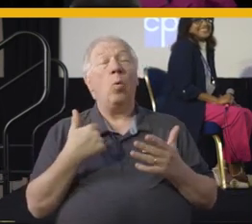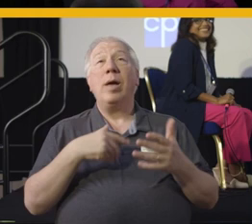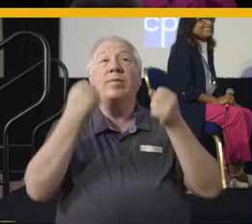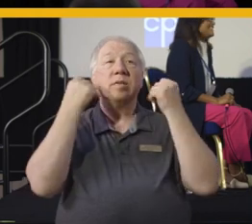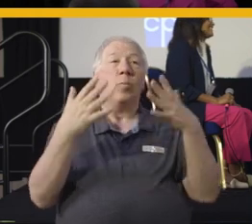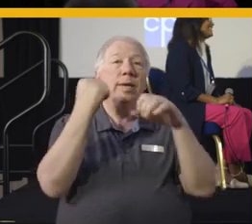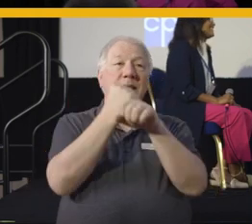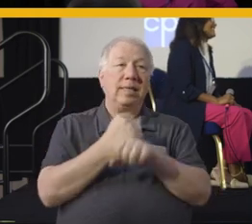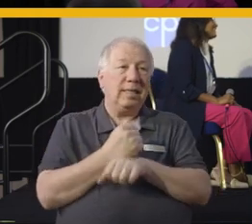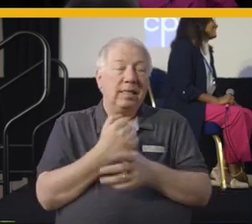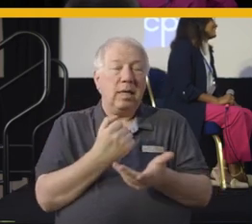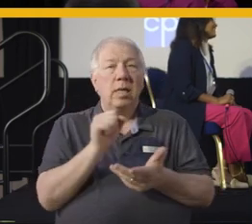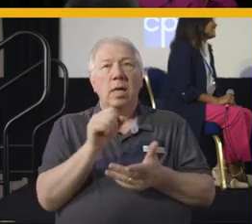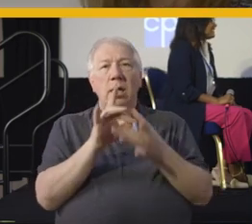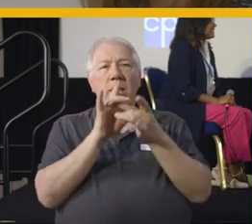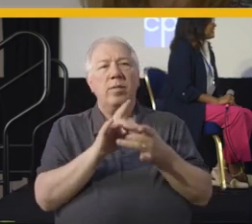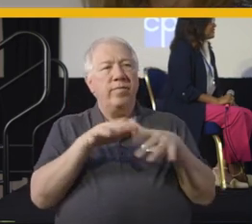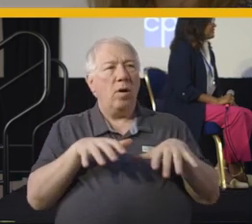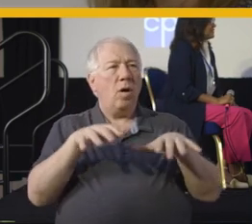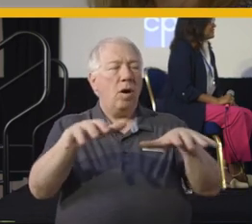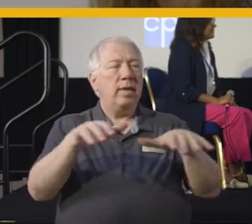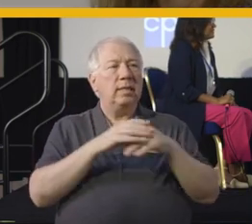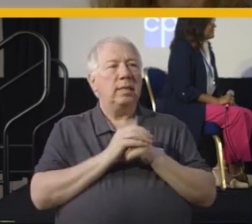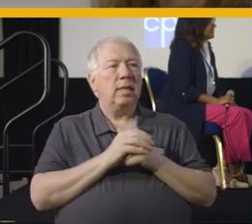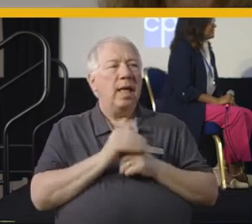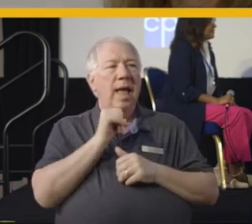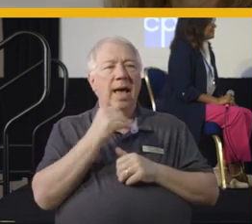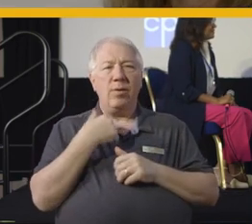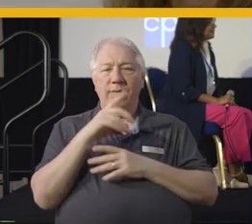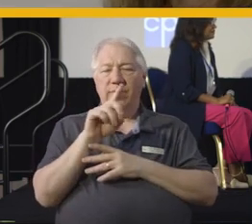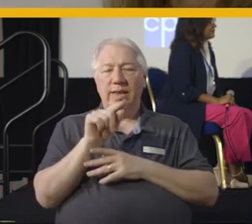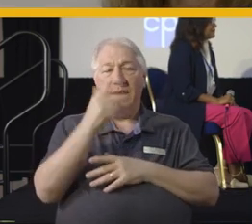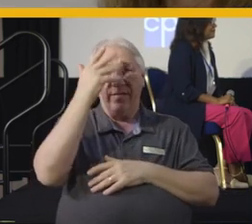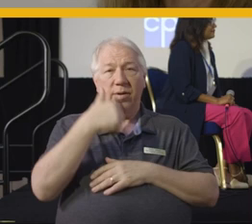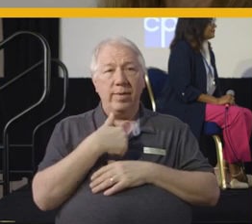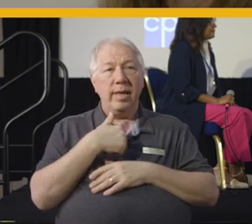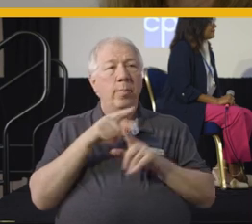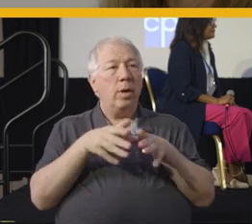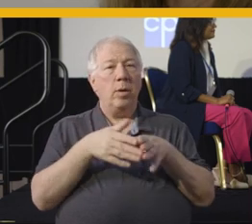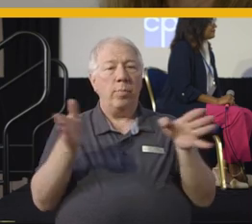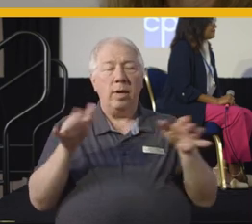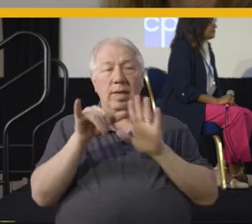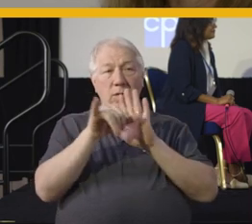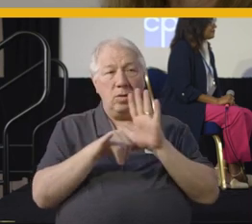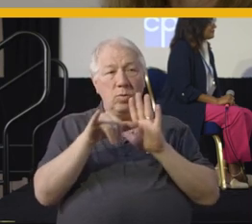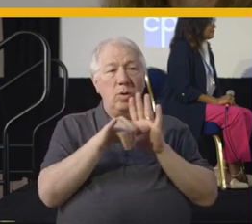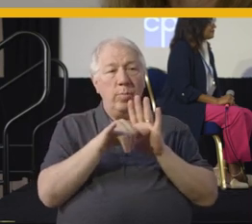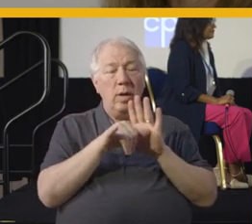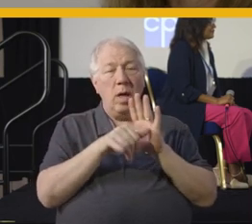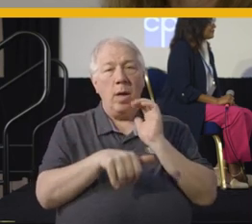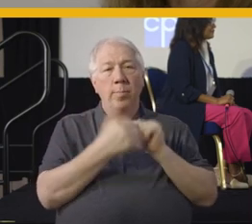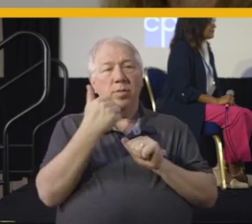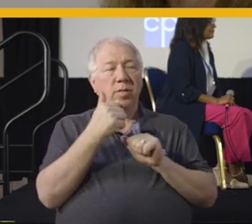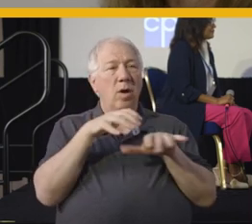have many statistics. Yeah, in terms of audiences, I don't have the data in front of me, but broadly on YouTube, the